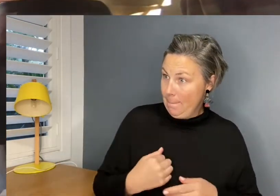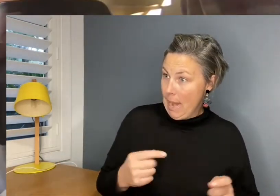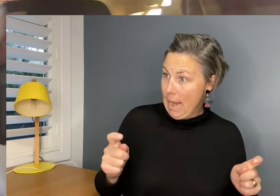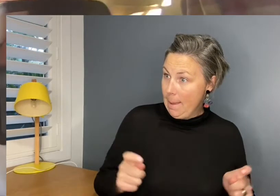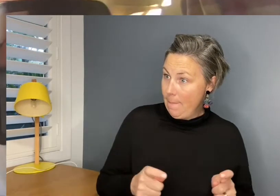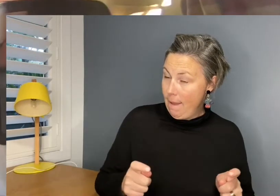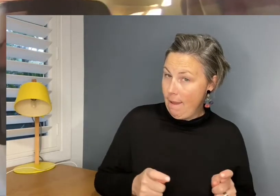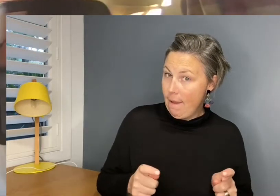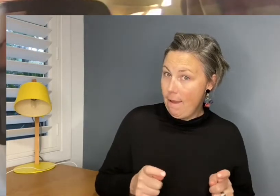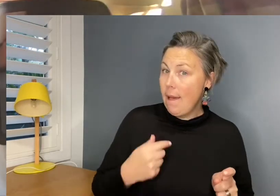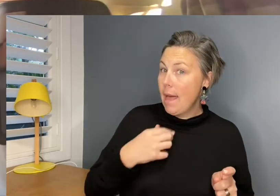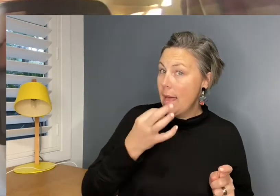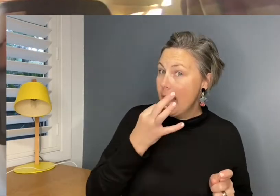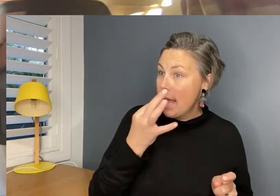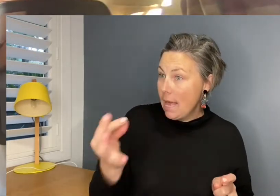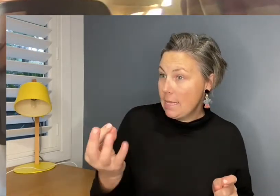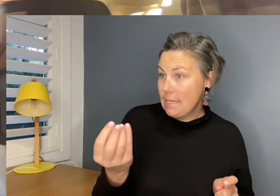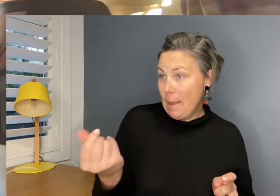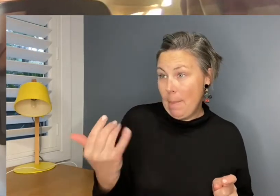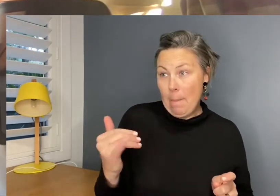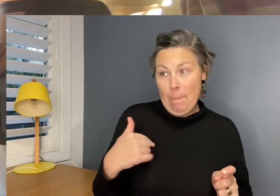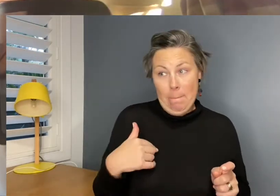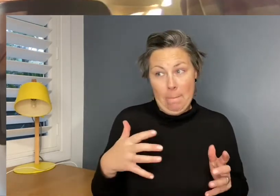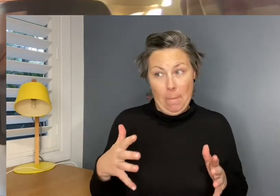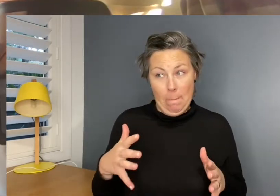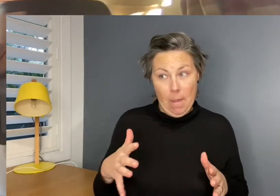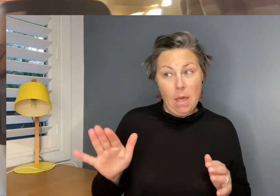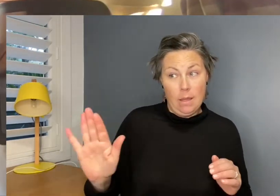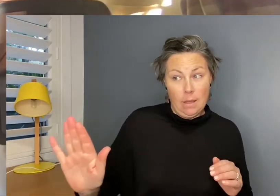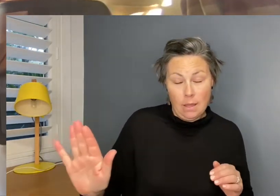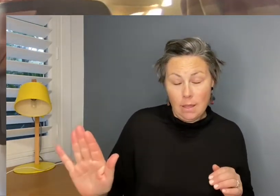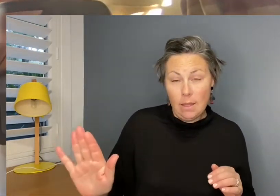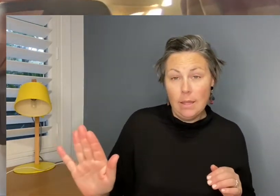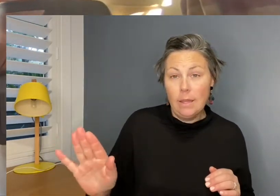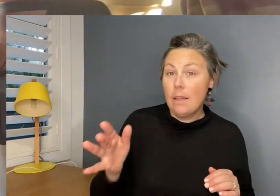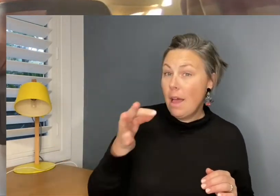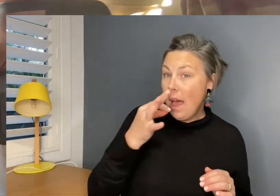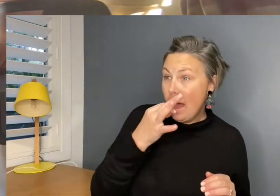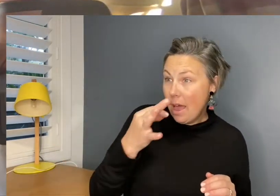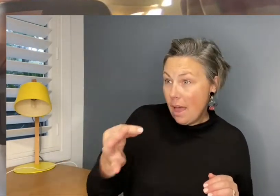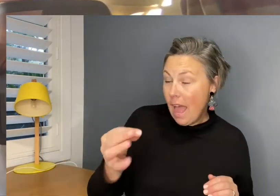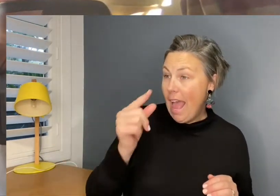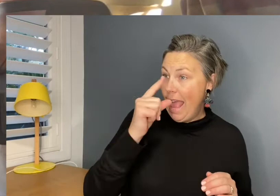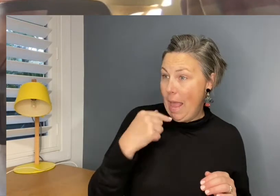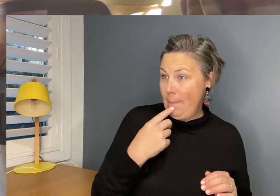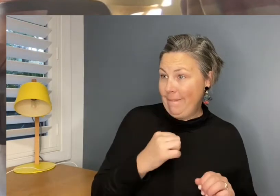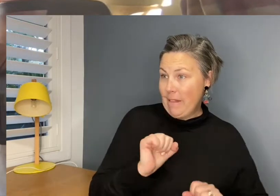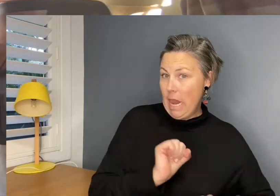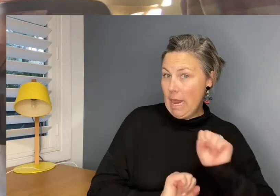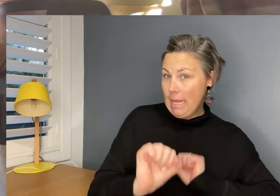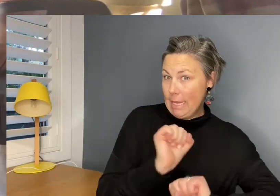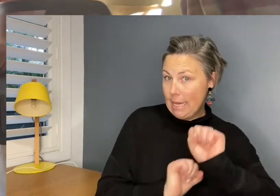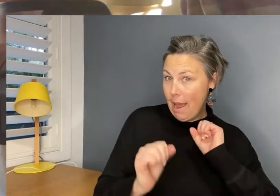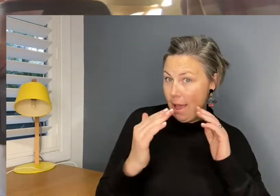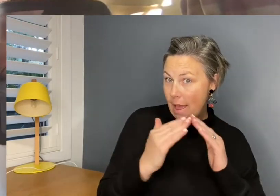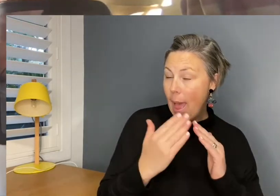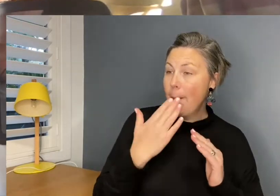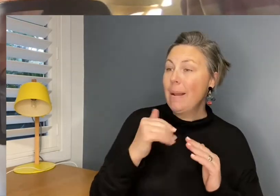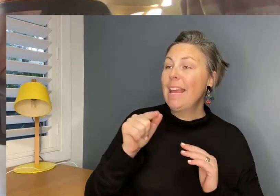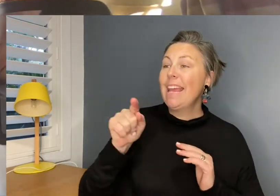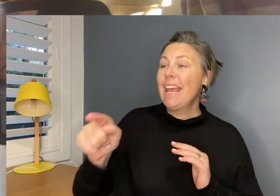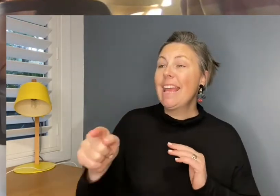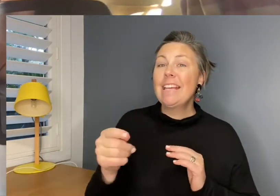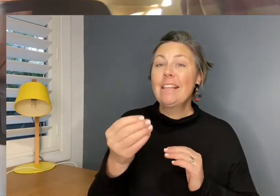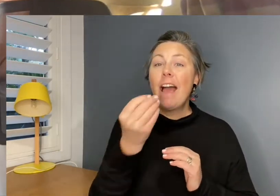so if I'm in labor and that's what's happening, I have a bit of a request. It might seem crazy, but can we clean